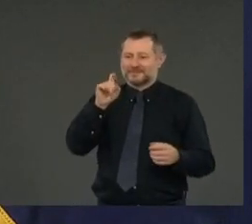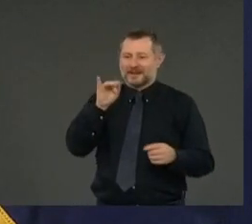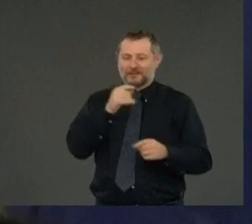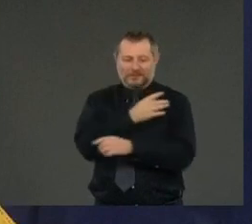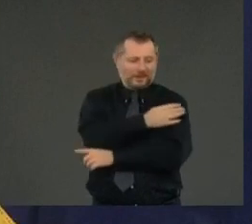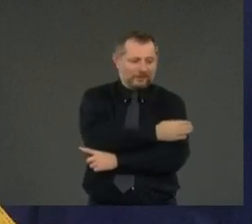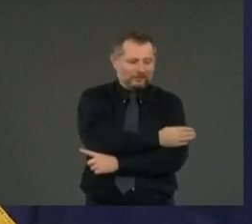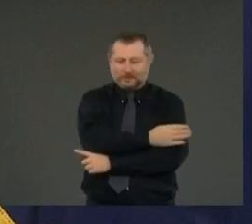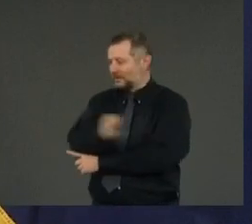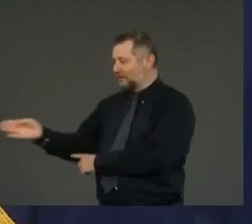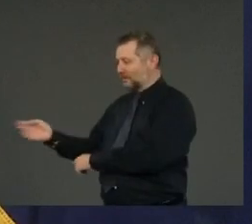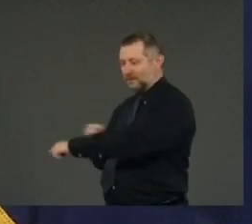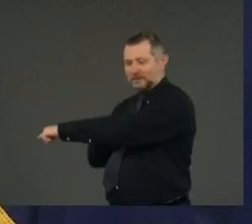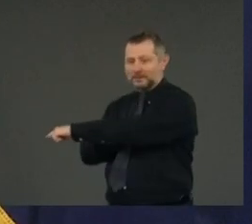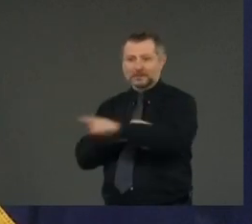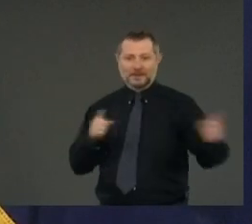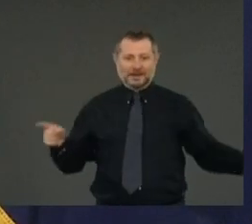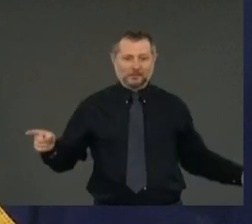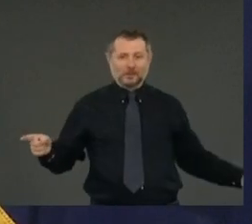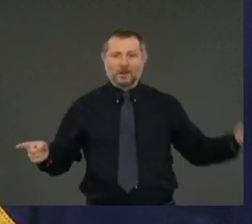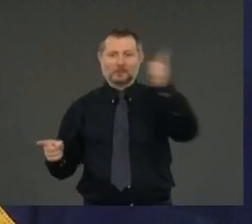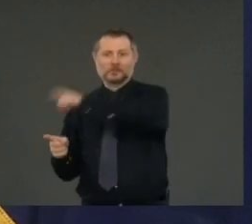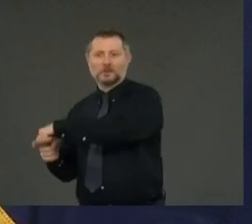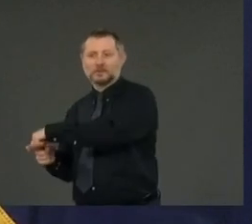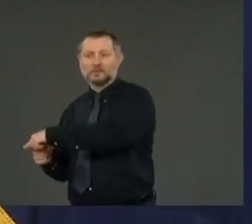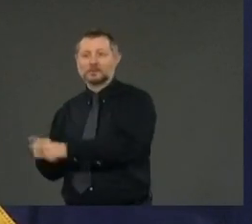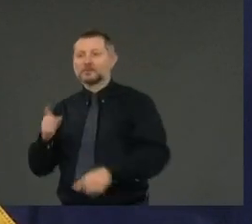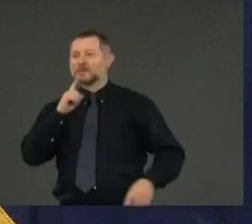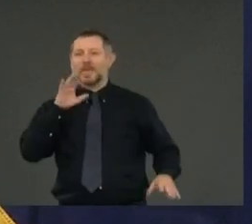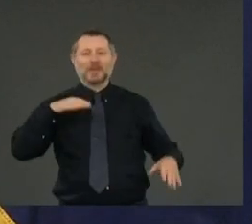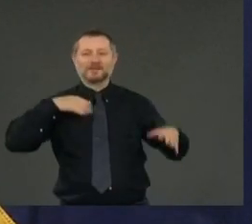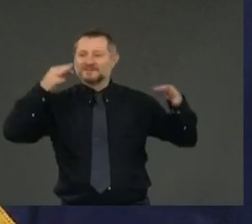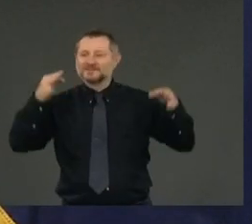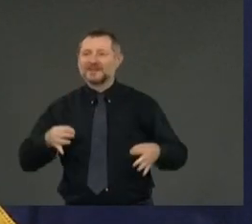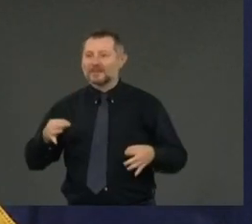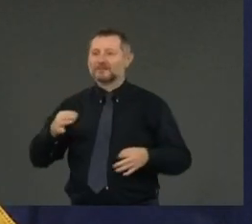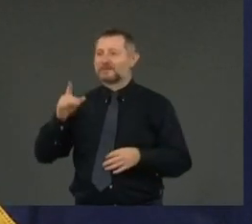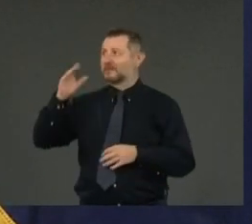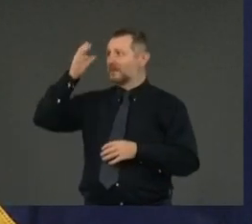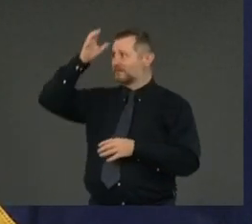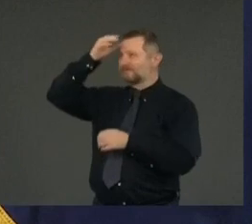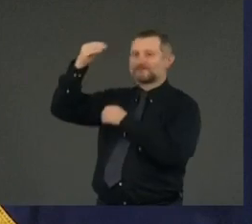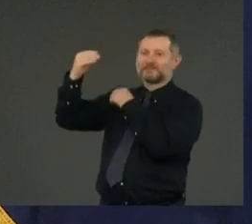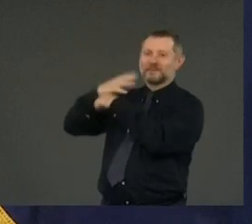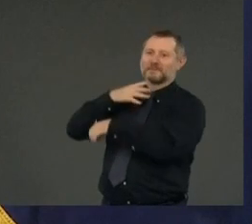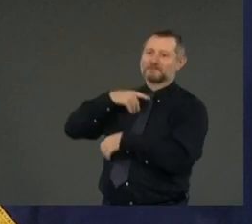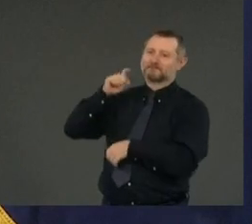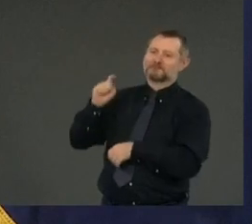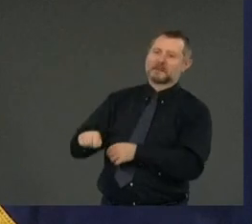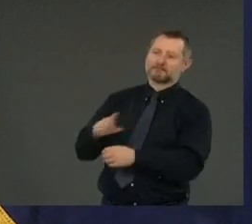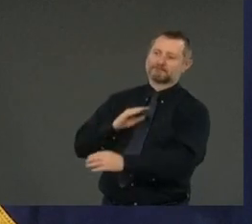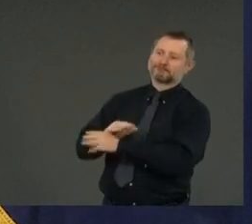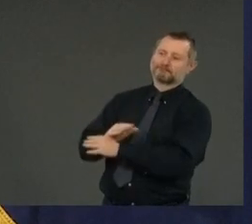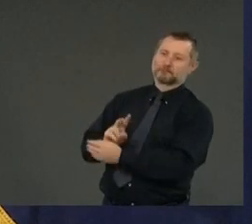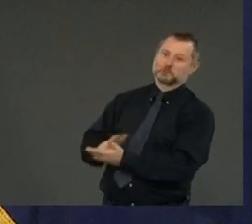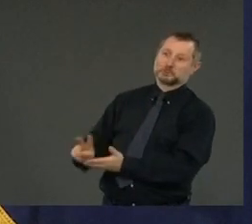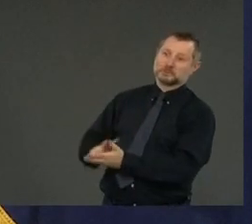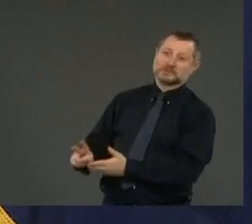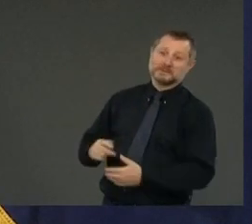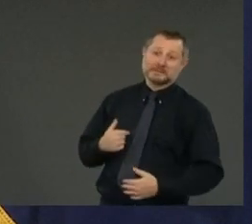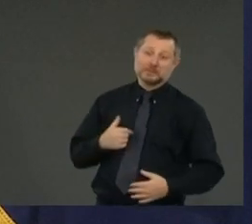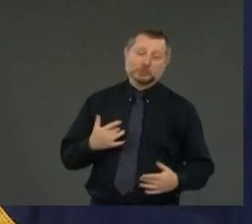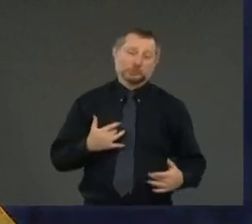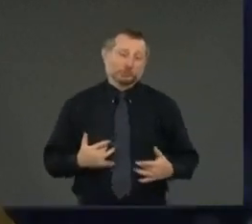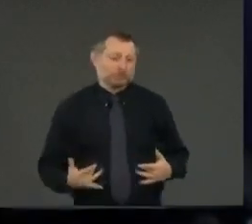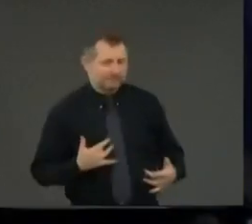haven't made a decision yet, but I have had experts advise me of that. It is a real concern. You're right, it could happen, and it's something